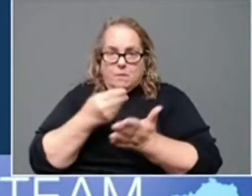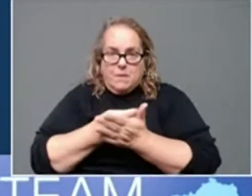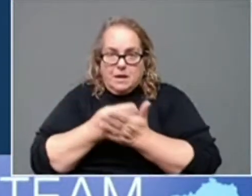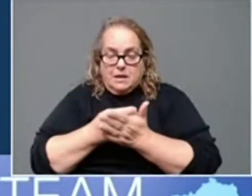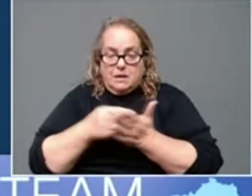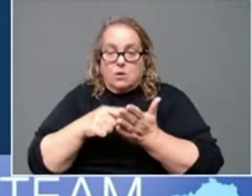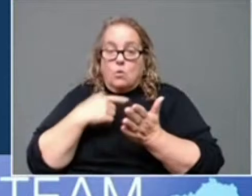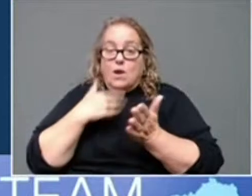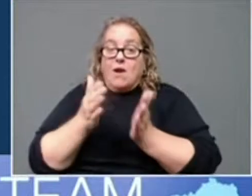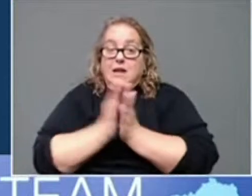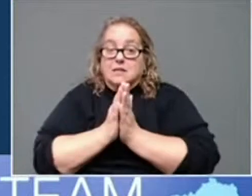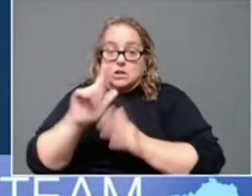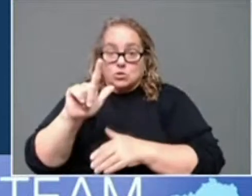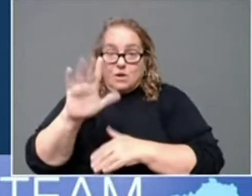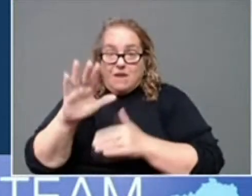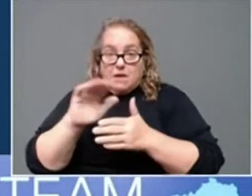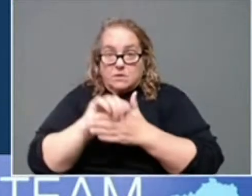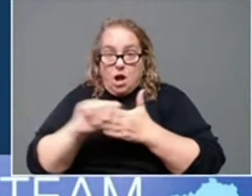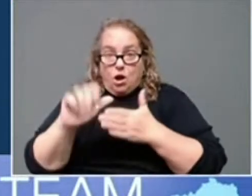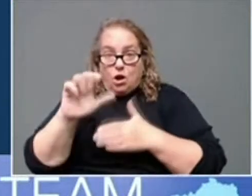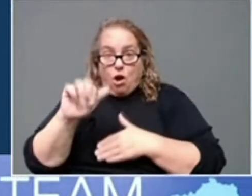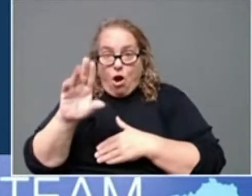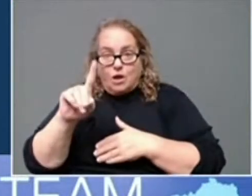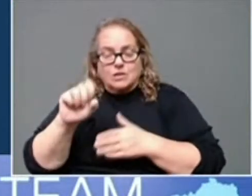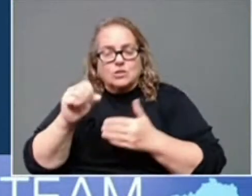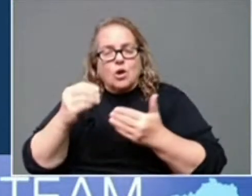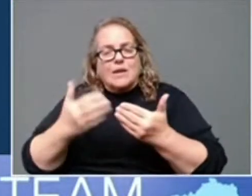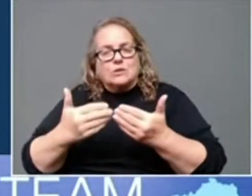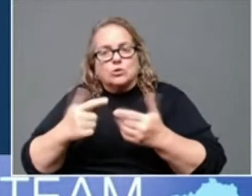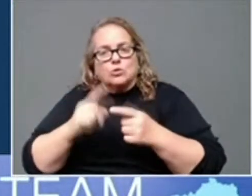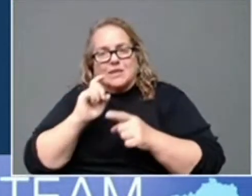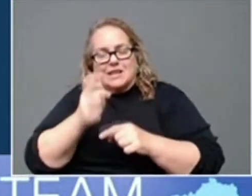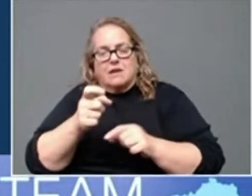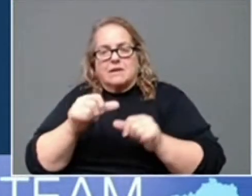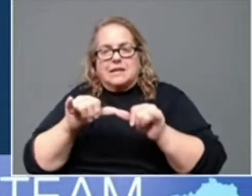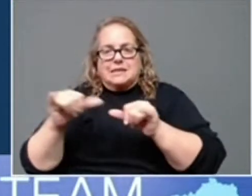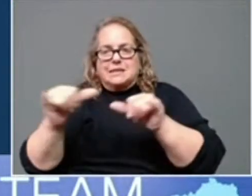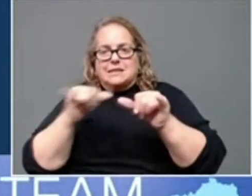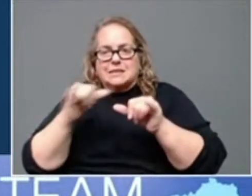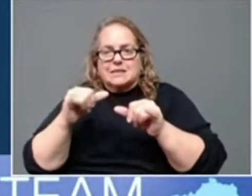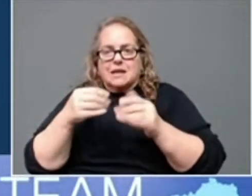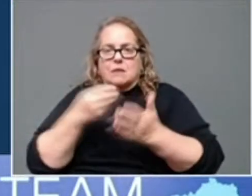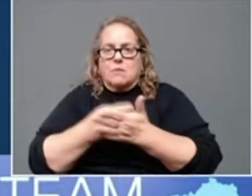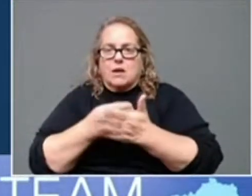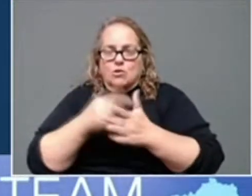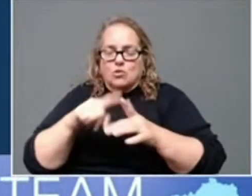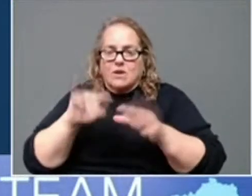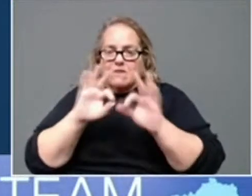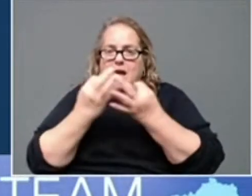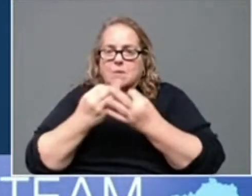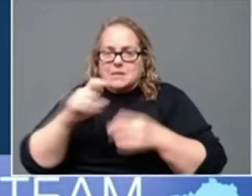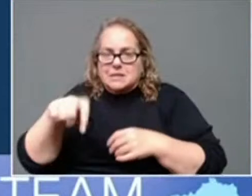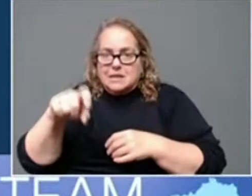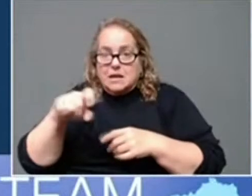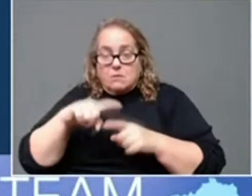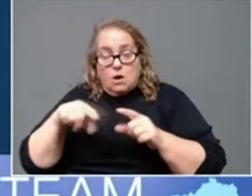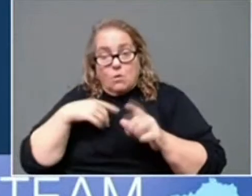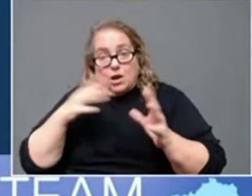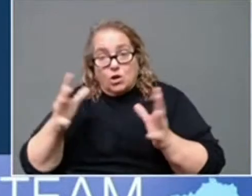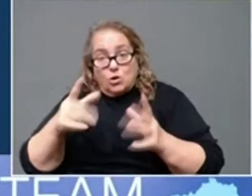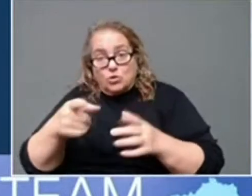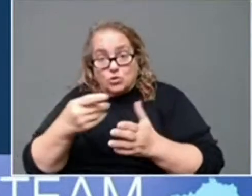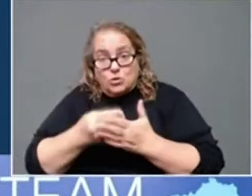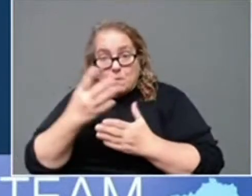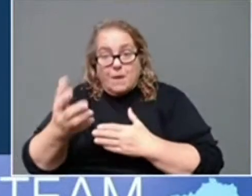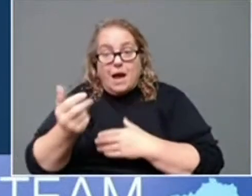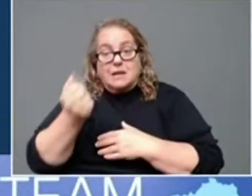$25 cards, so it will be easier to give a consistent amount to families in need. But we encourage you to buy multiple $25